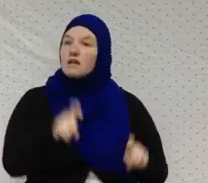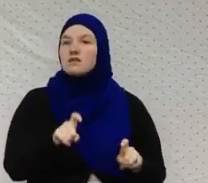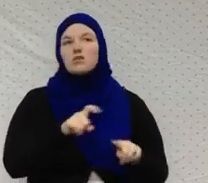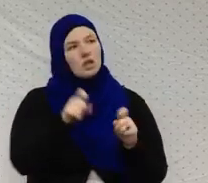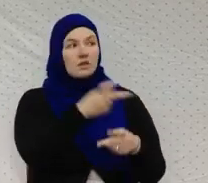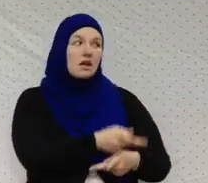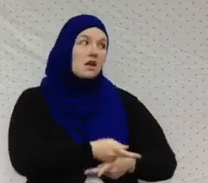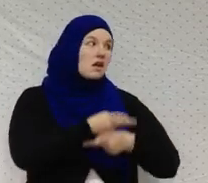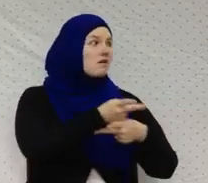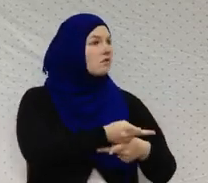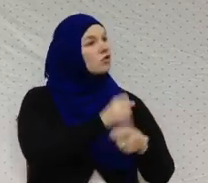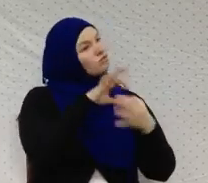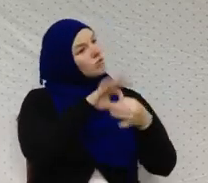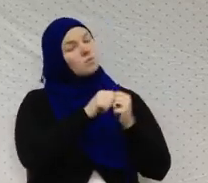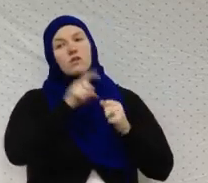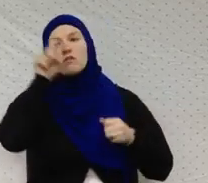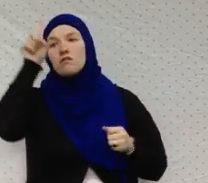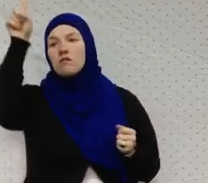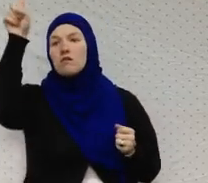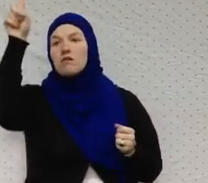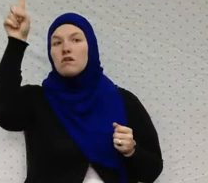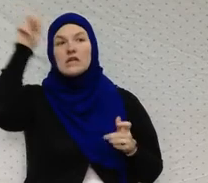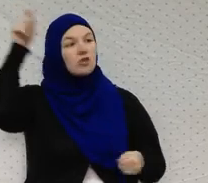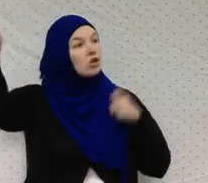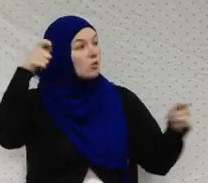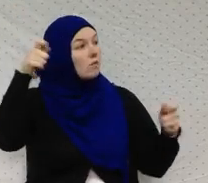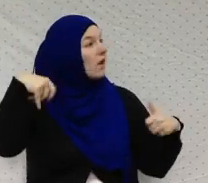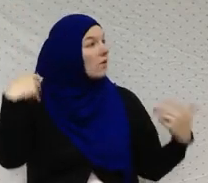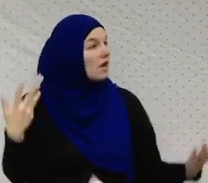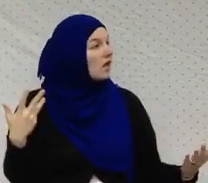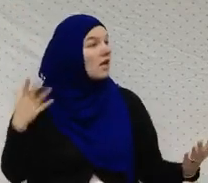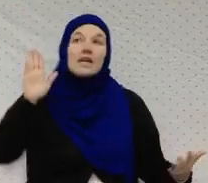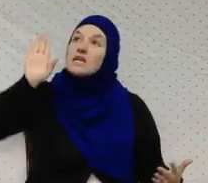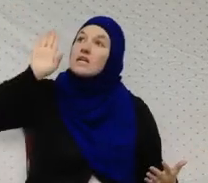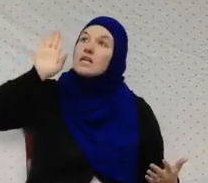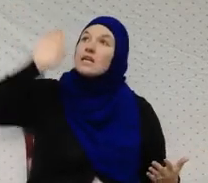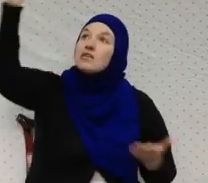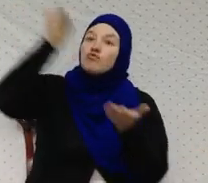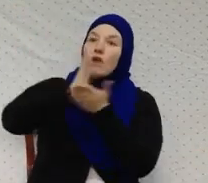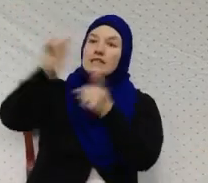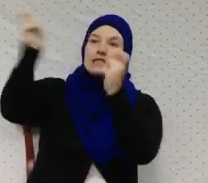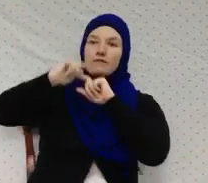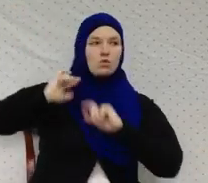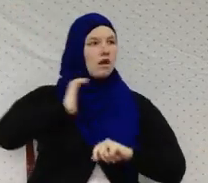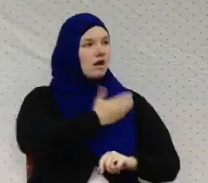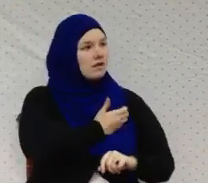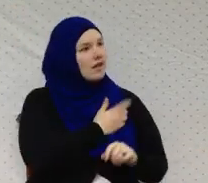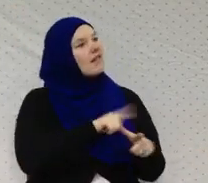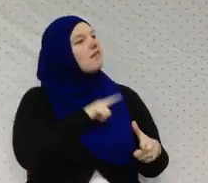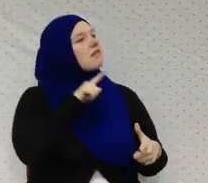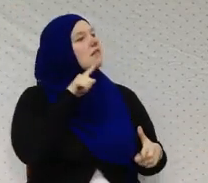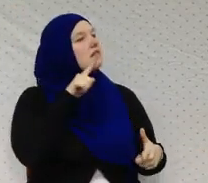test. So we have to be careful. Our relationship with Allah is governed by His rights on